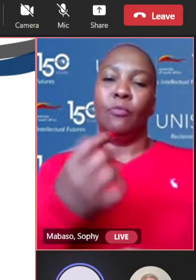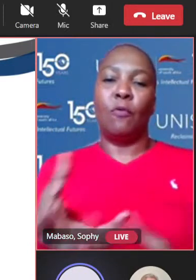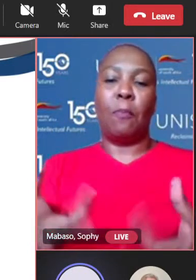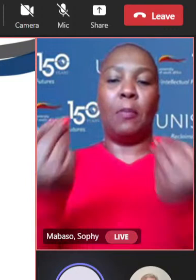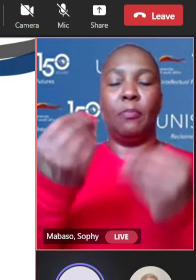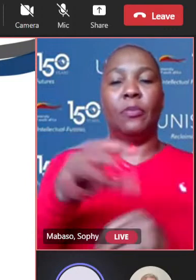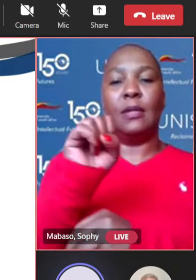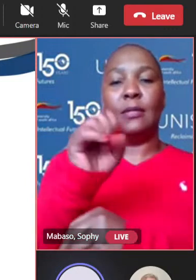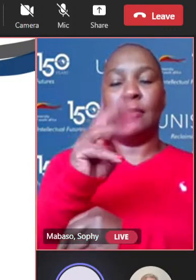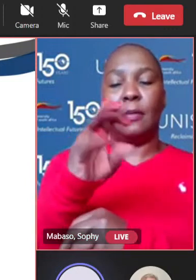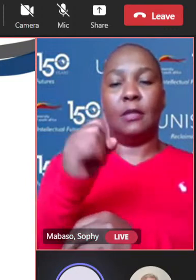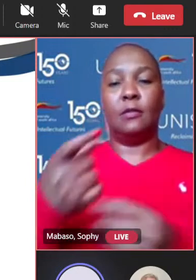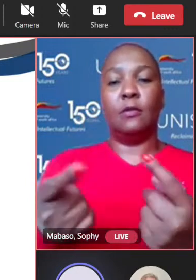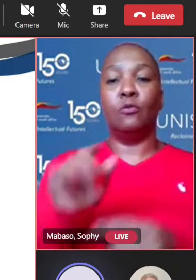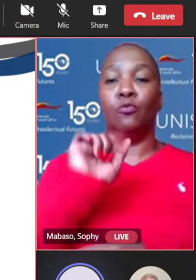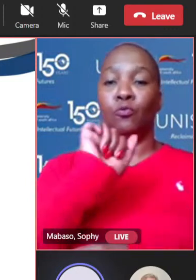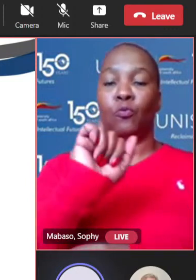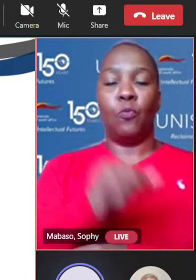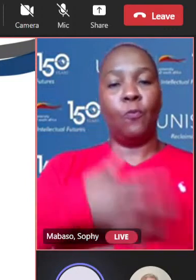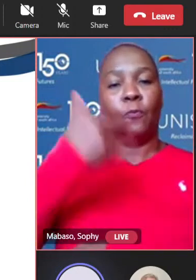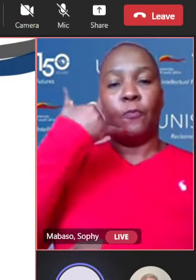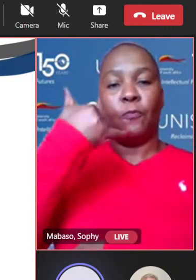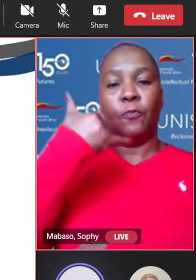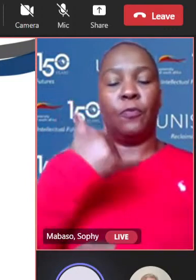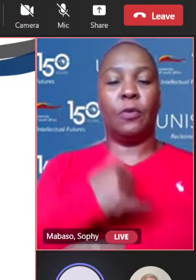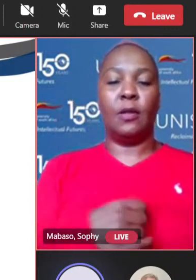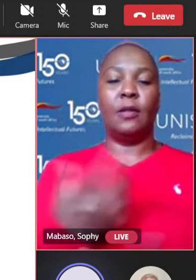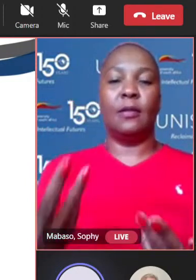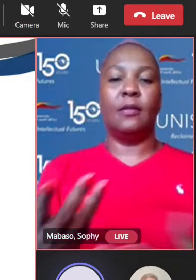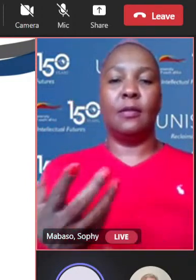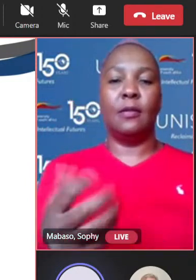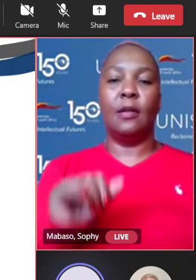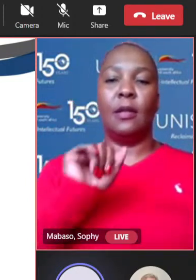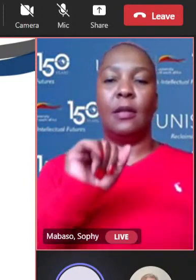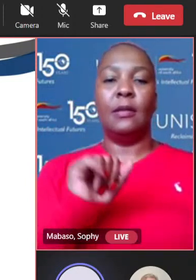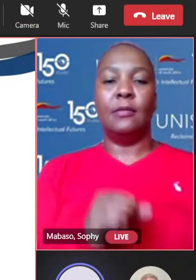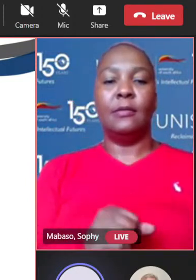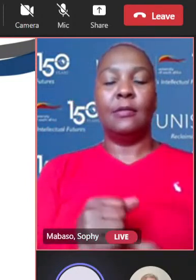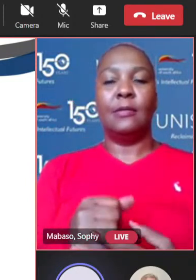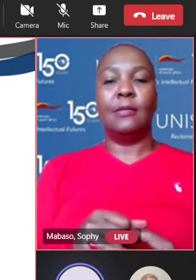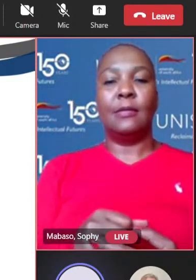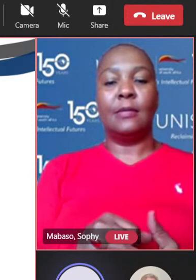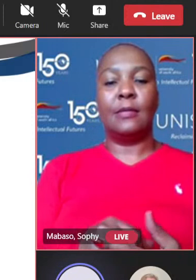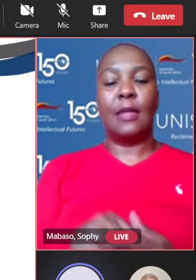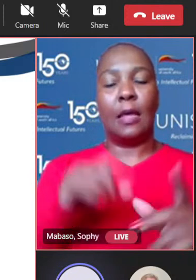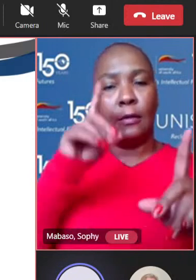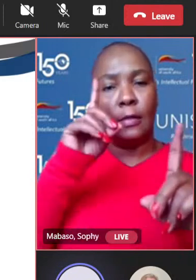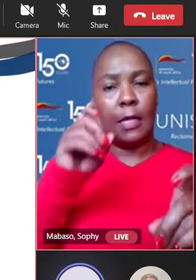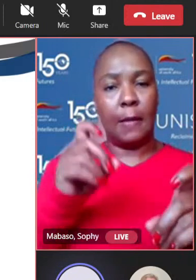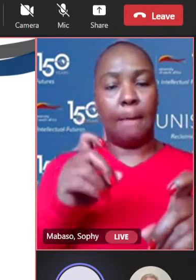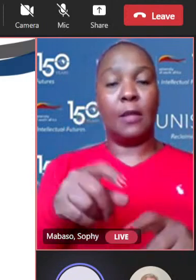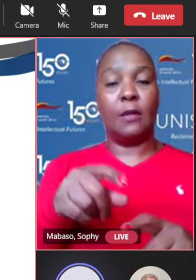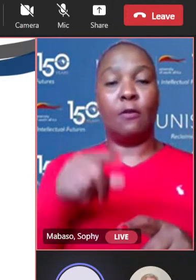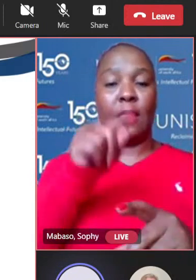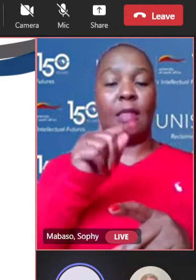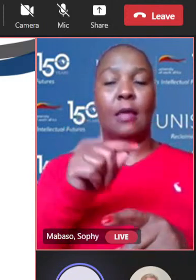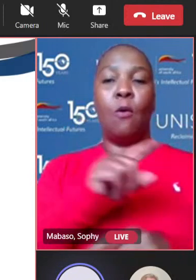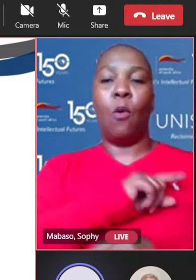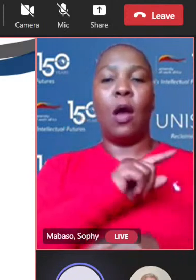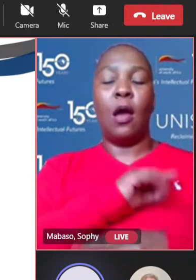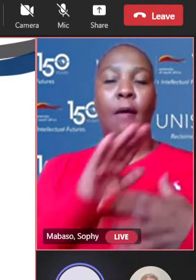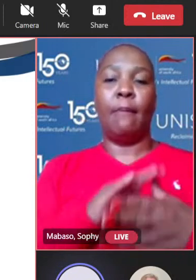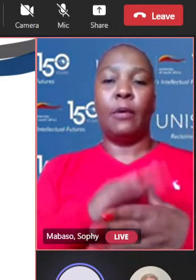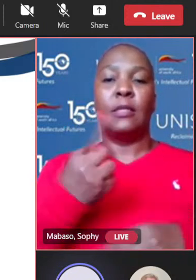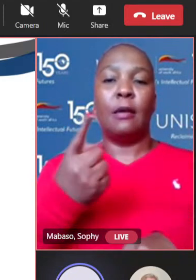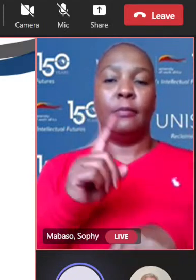your phone. So safe is to take that picture immediately, because sometimes the SMS gets delayed,